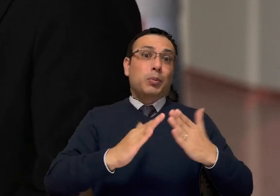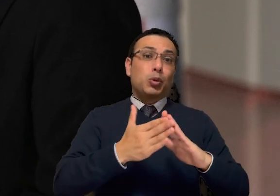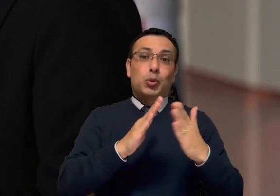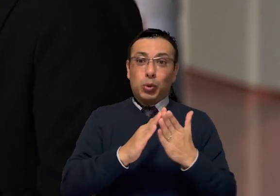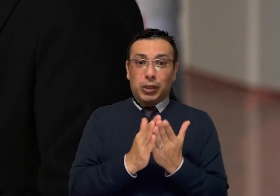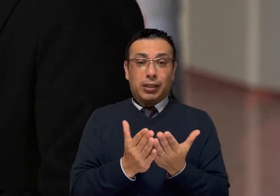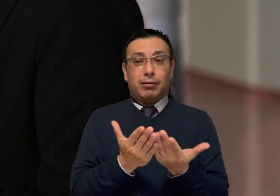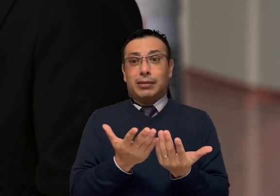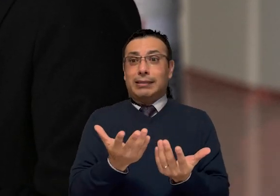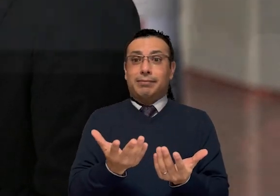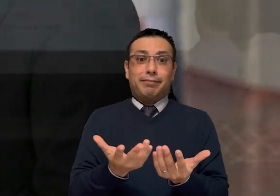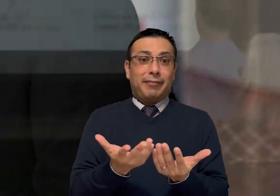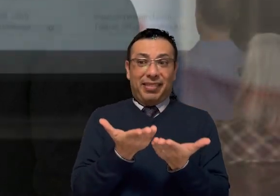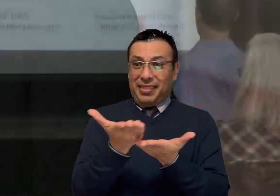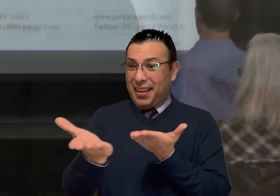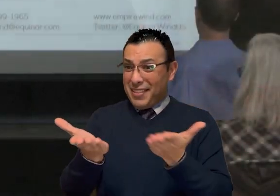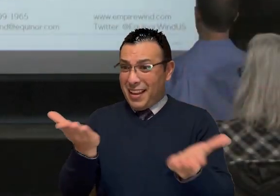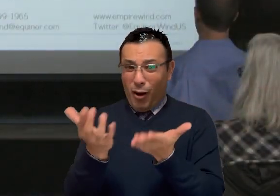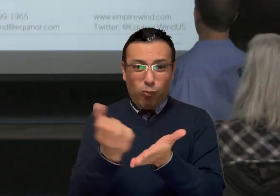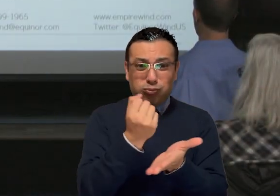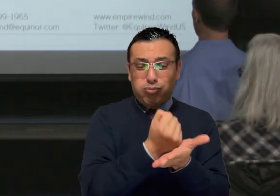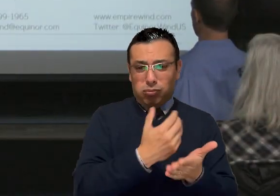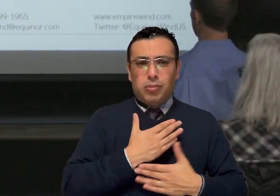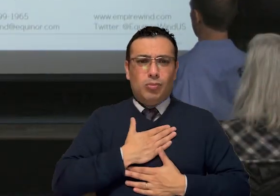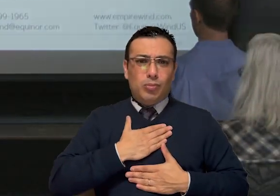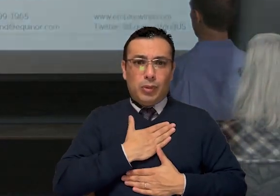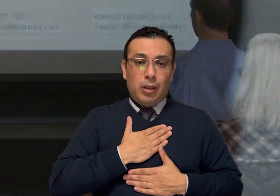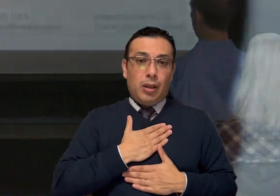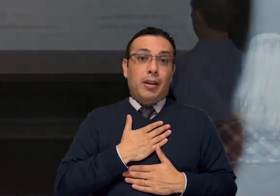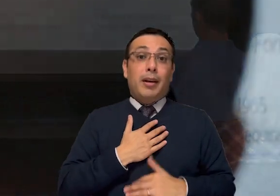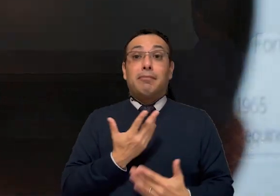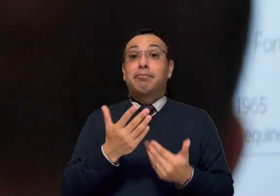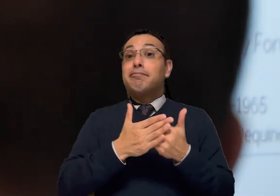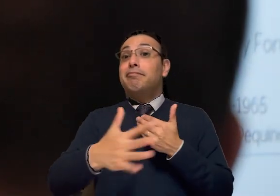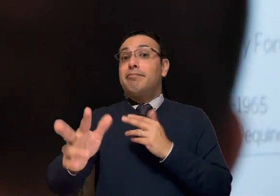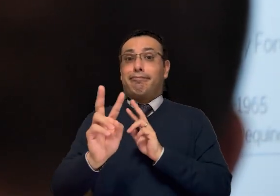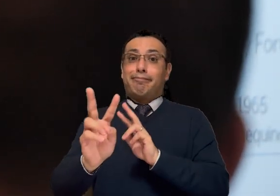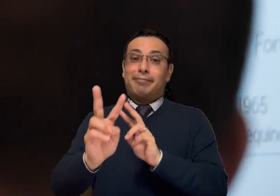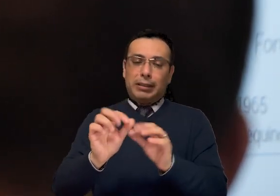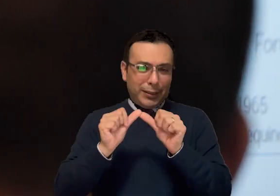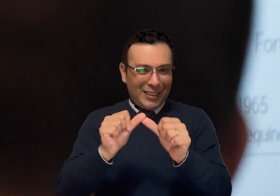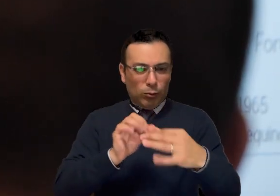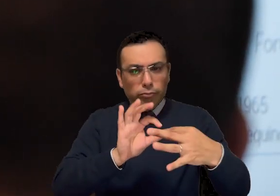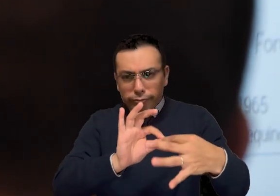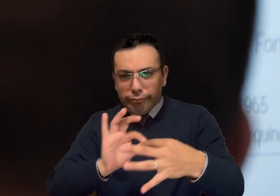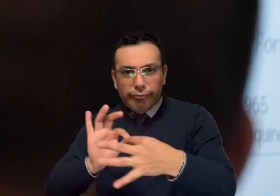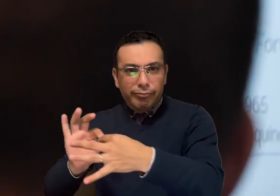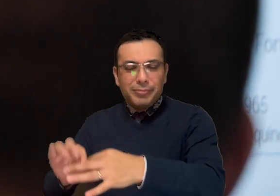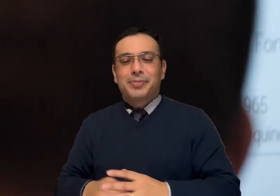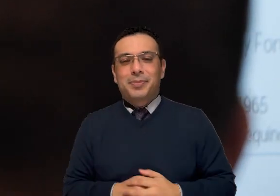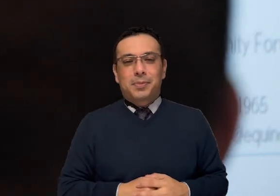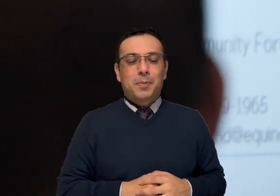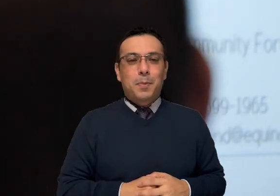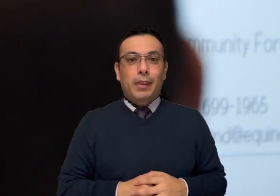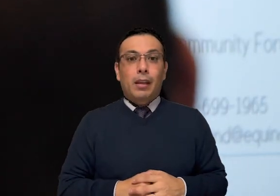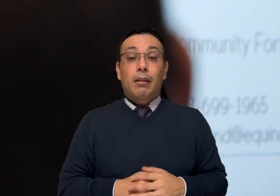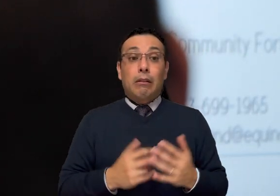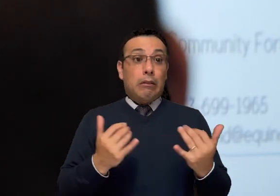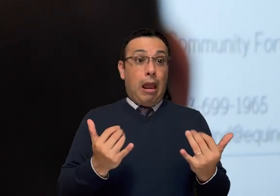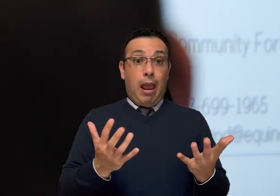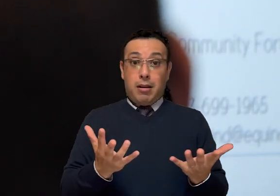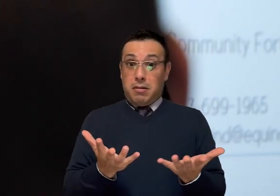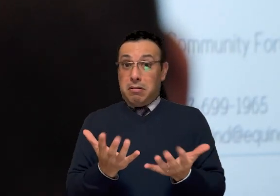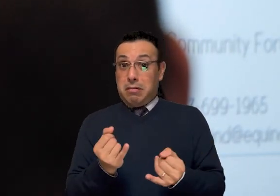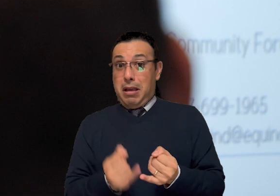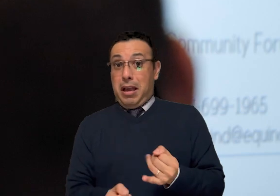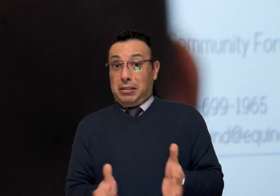to continuing with that in the future. I'm going to encourage everyone, before I turn it over to our discussion, to sign